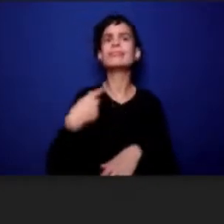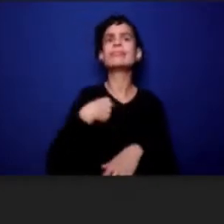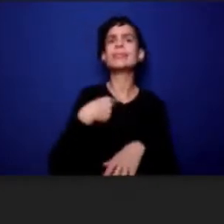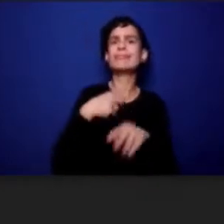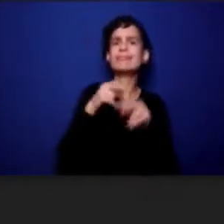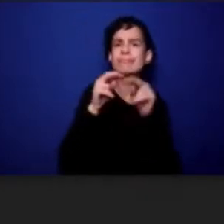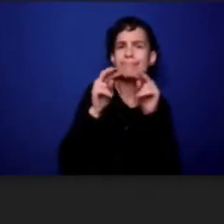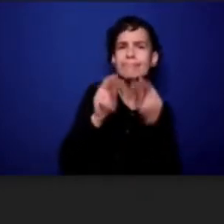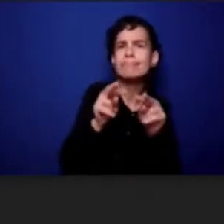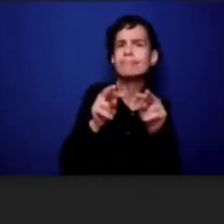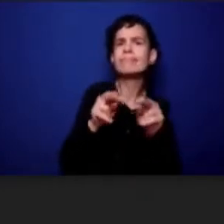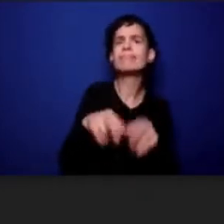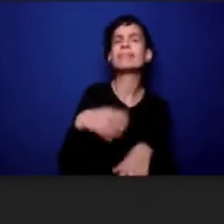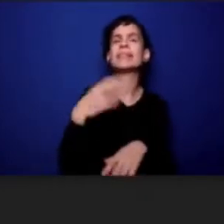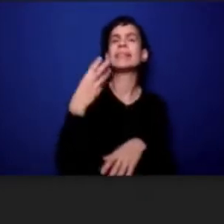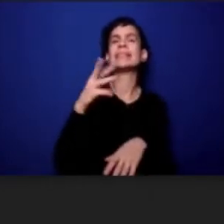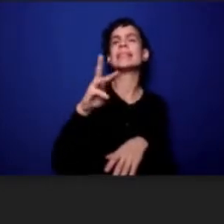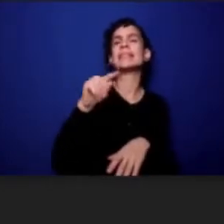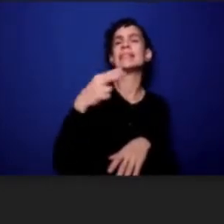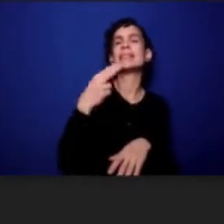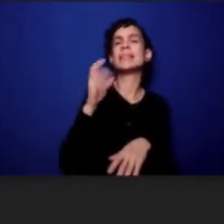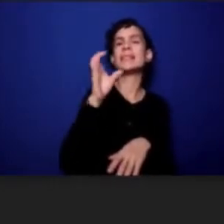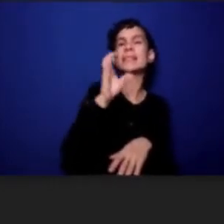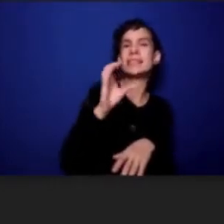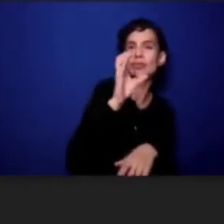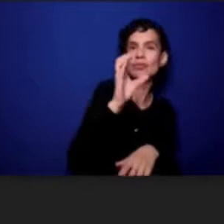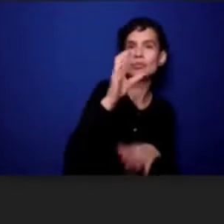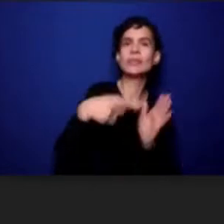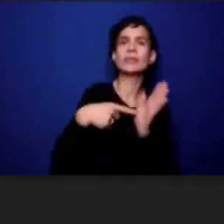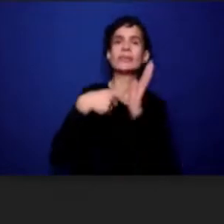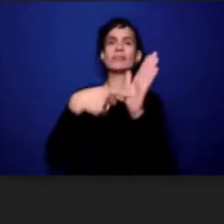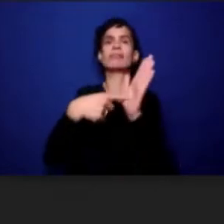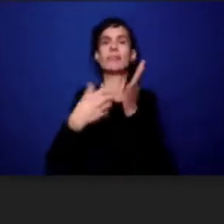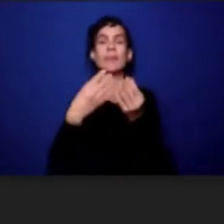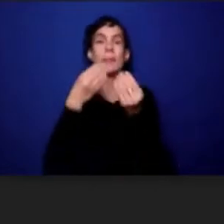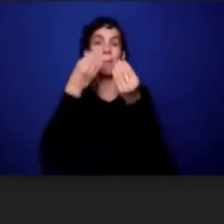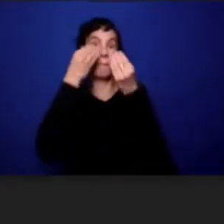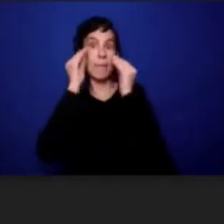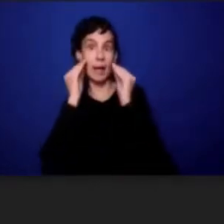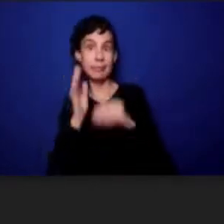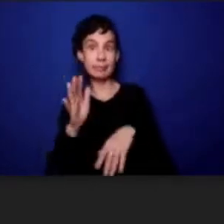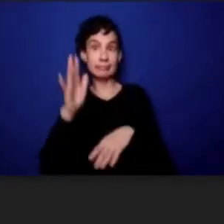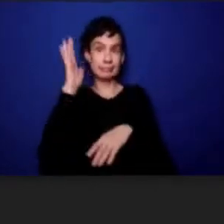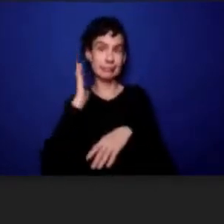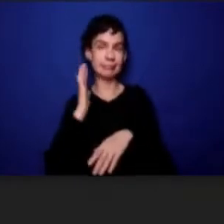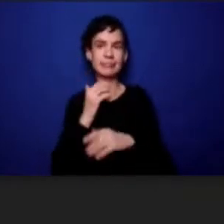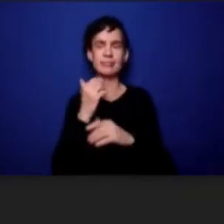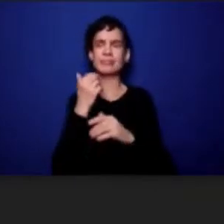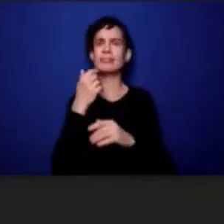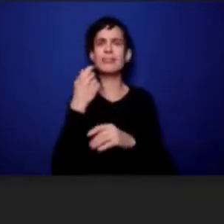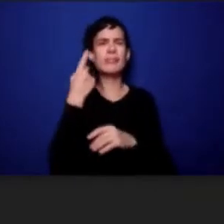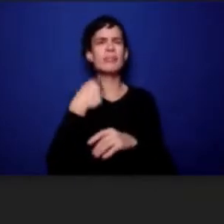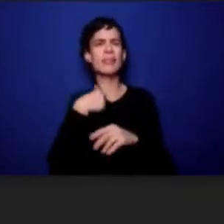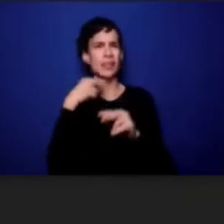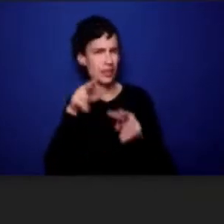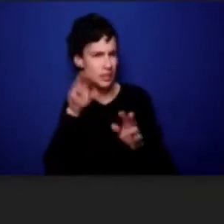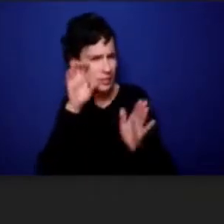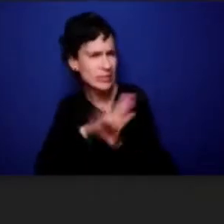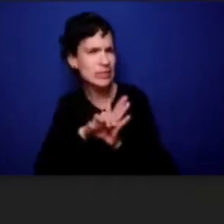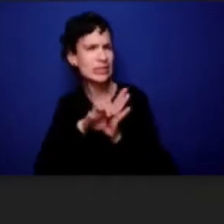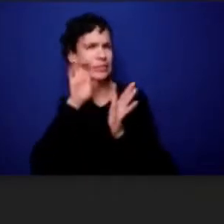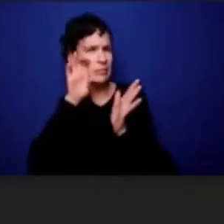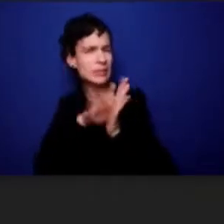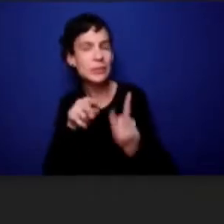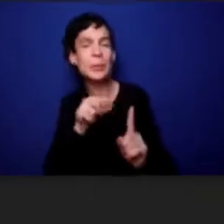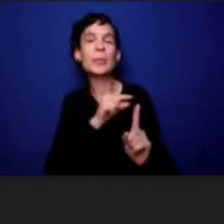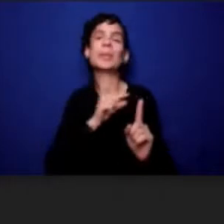looking at 16th century depictions of makeup, and everywhere I was looking, I kept seeing things about Queen Elizabeth and